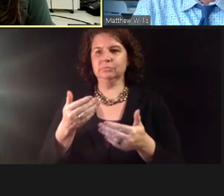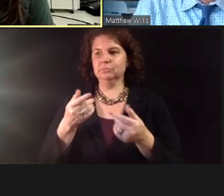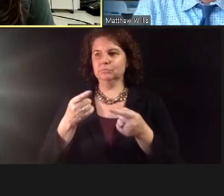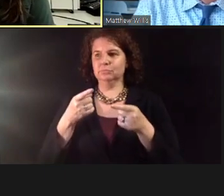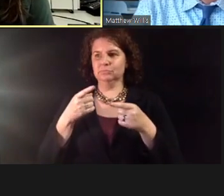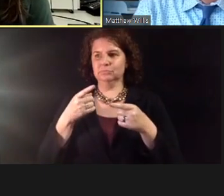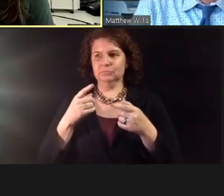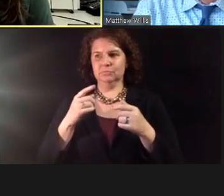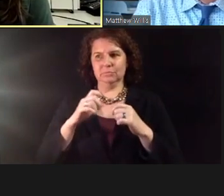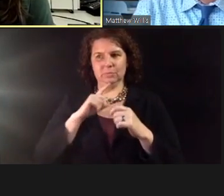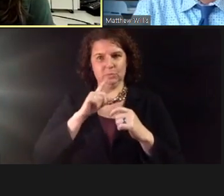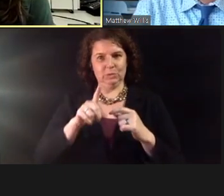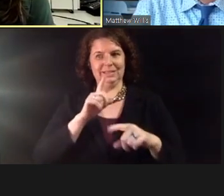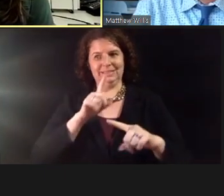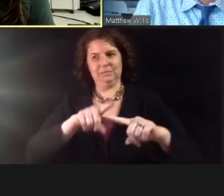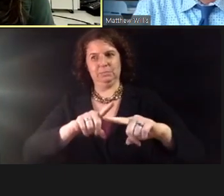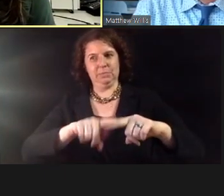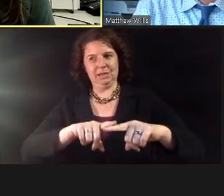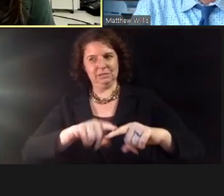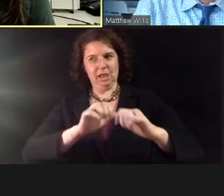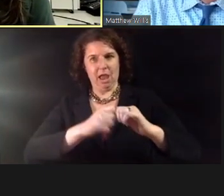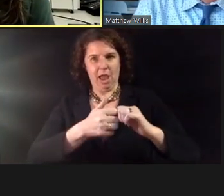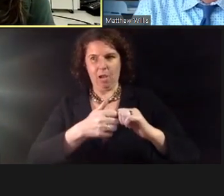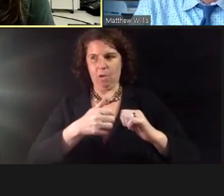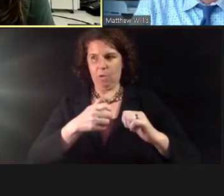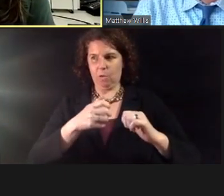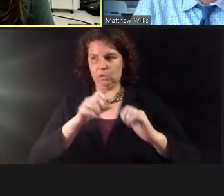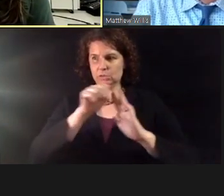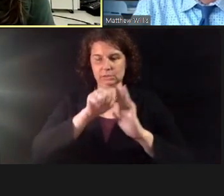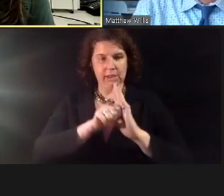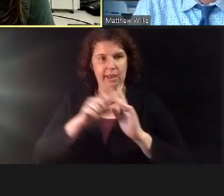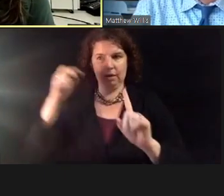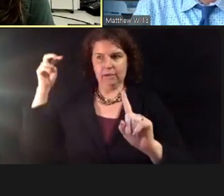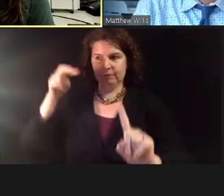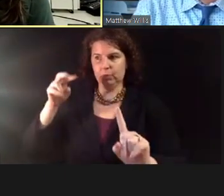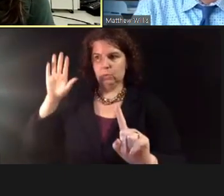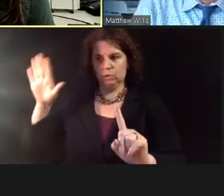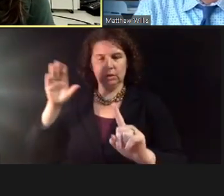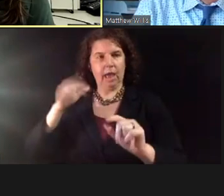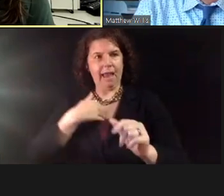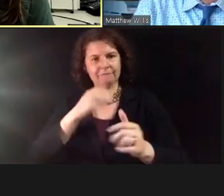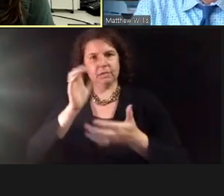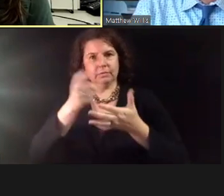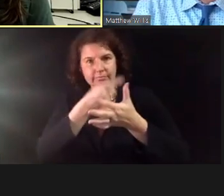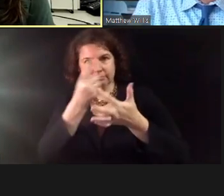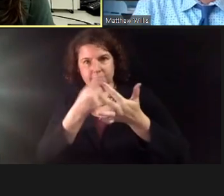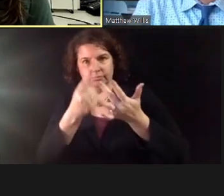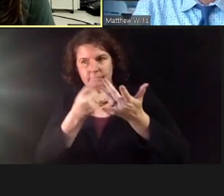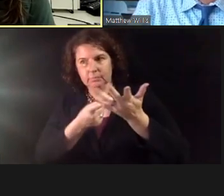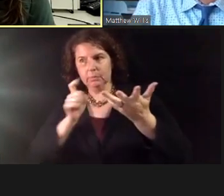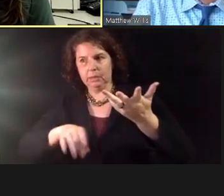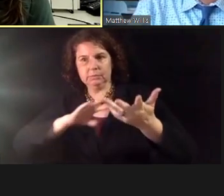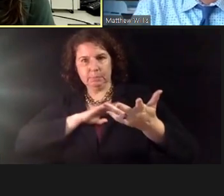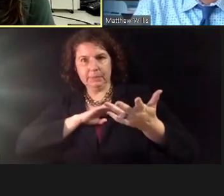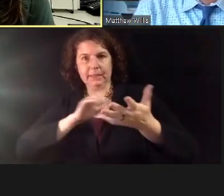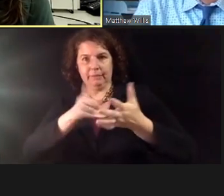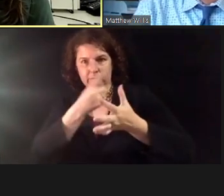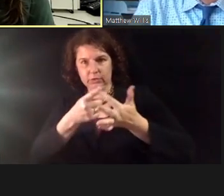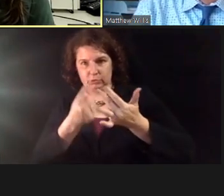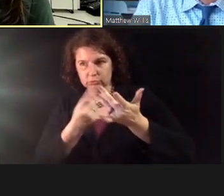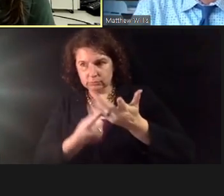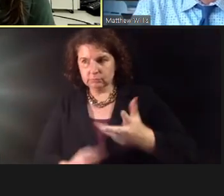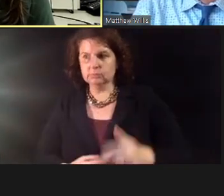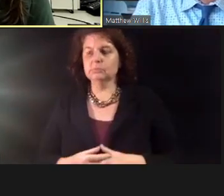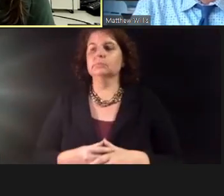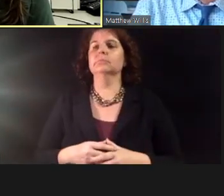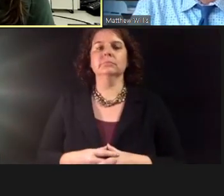status on the state's monitoring list. And I know you gave us a few figures earlier. So